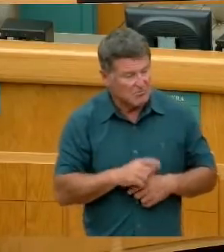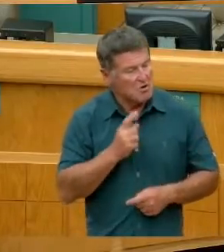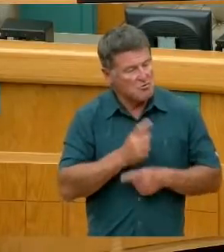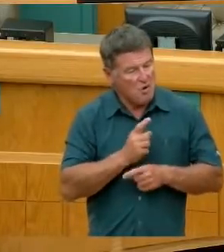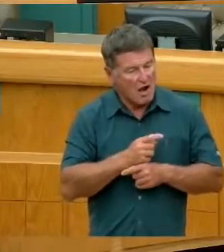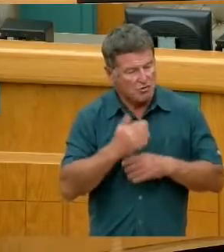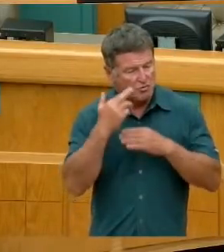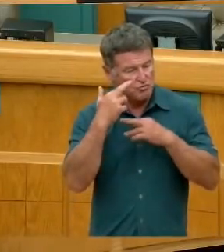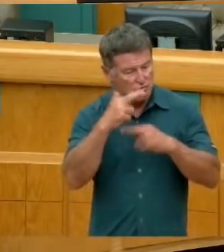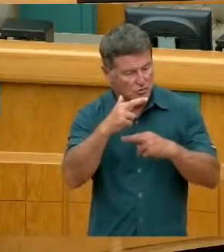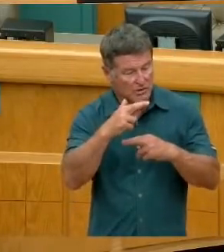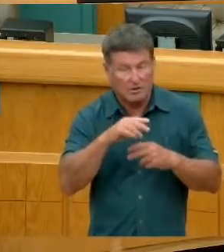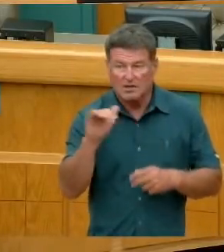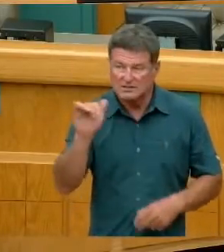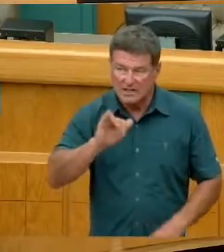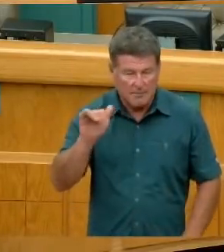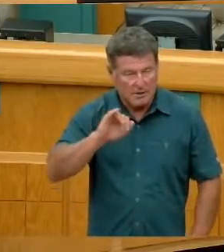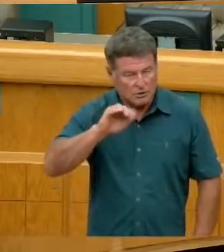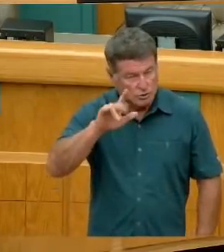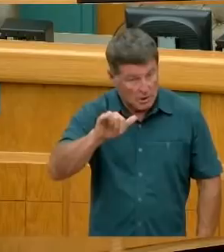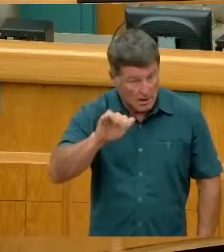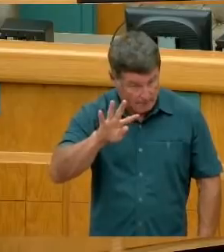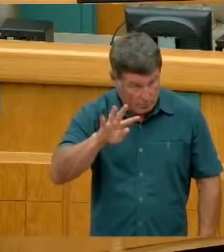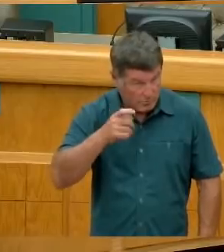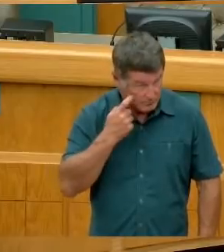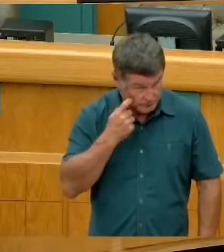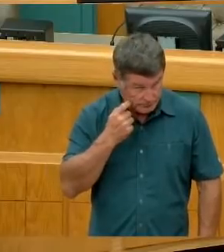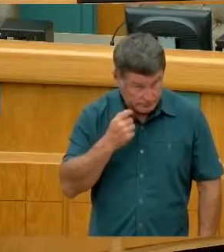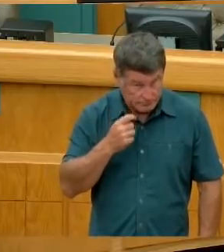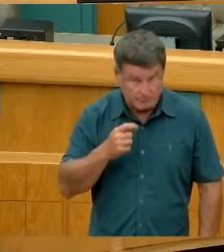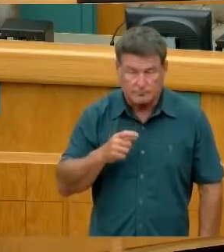restrict access like we did on July 4th,